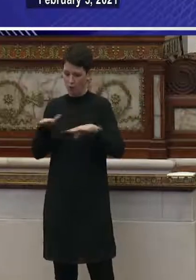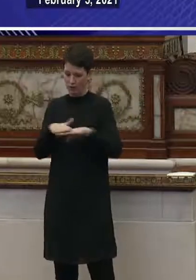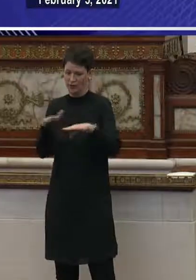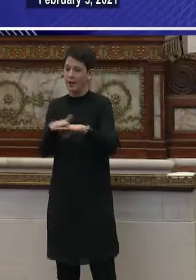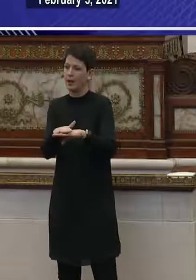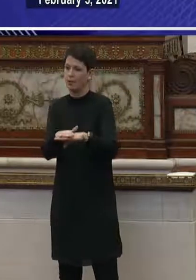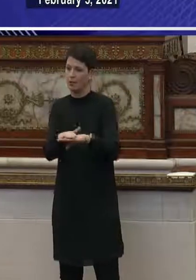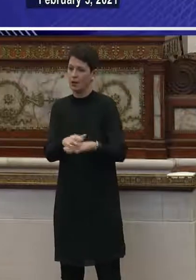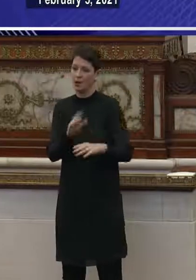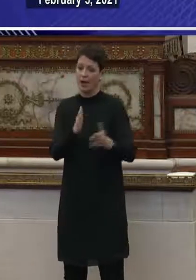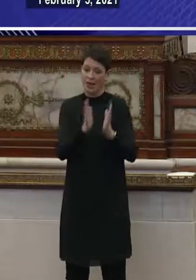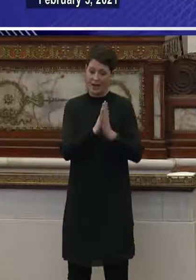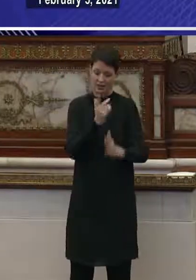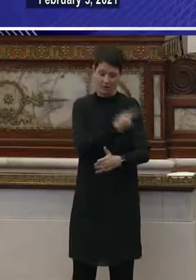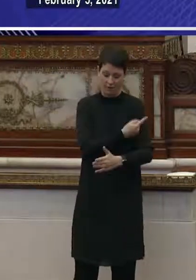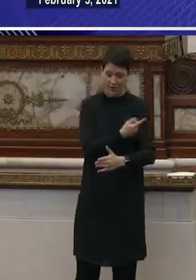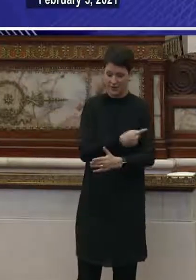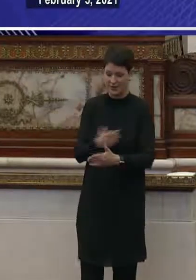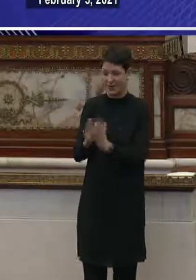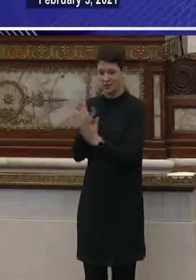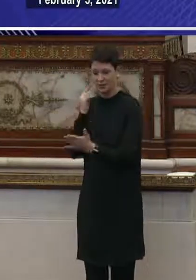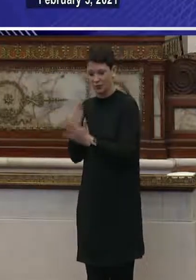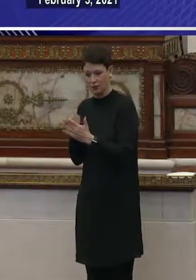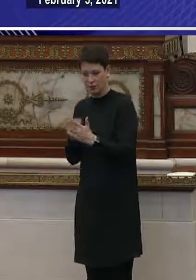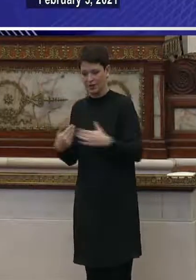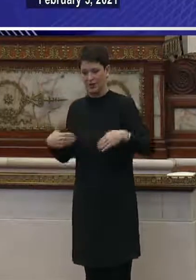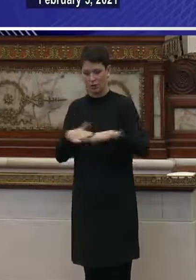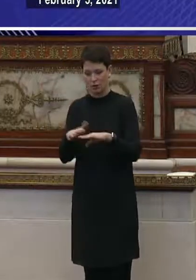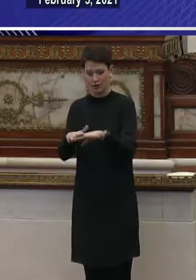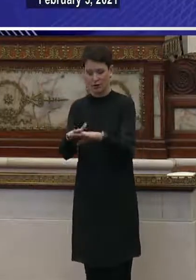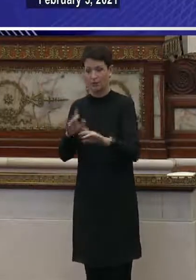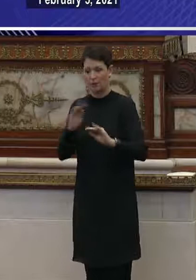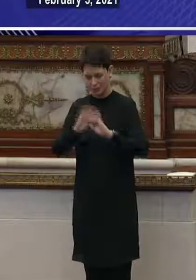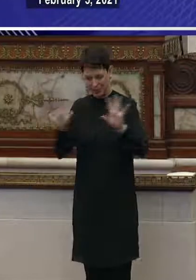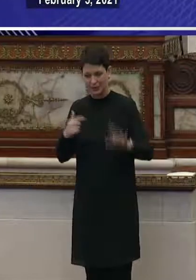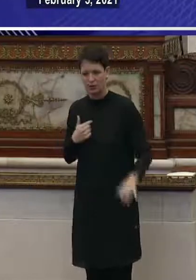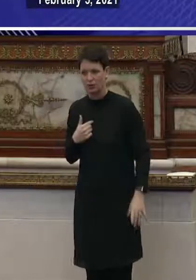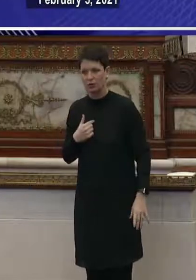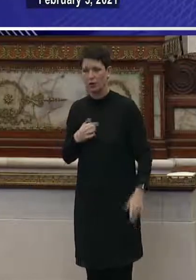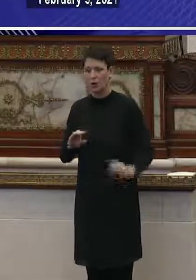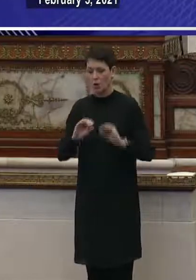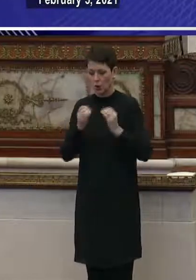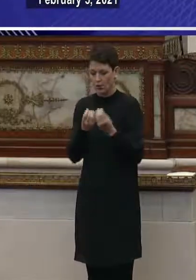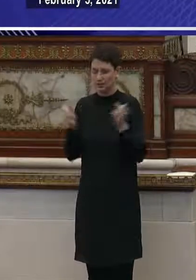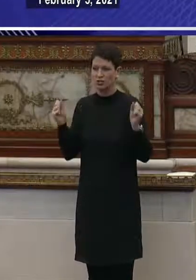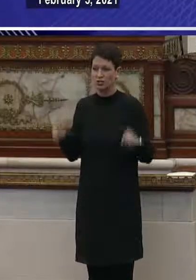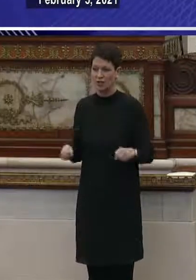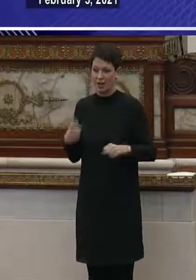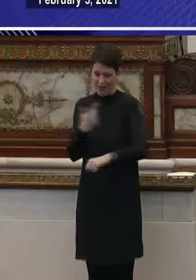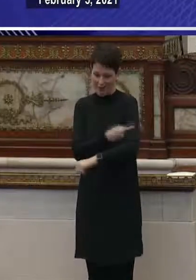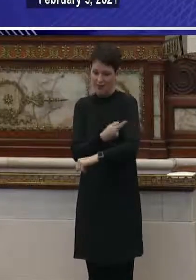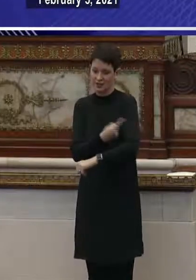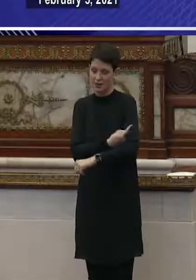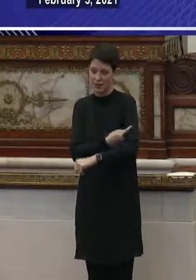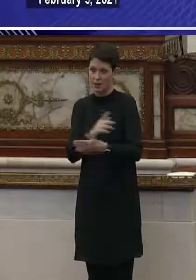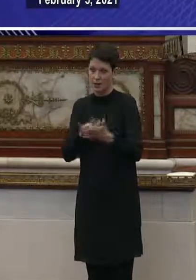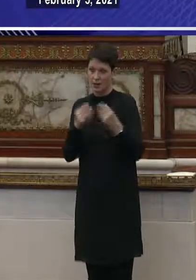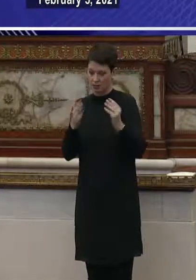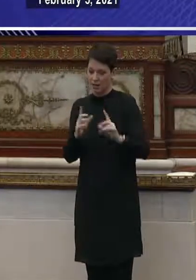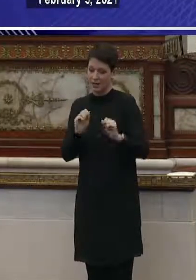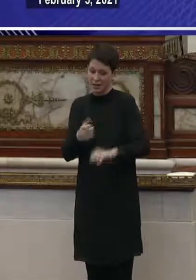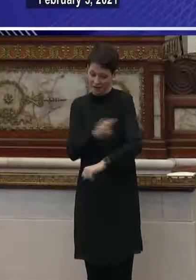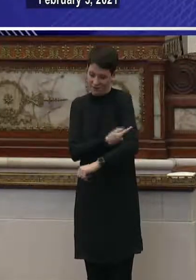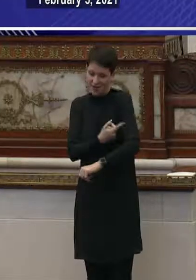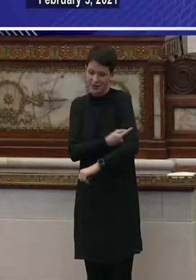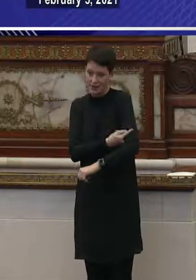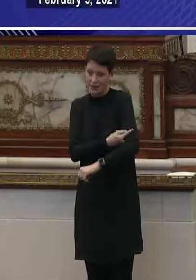those requesting vaccine and those requesting funding. Just to be clear, organizations can vaccinate, medical providers can vaccinate,